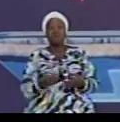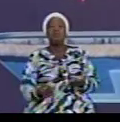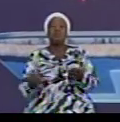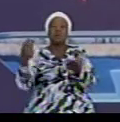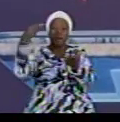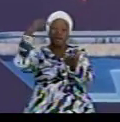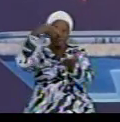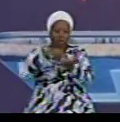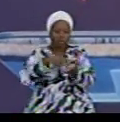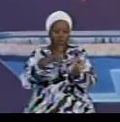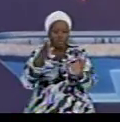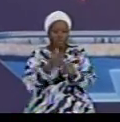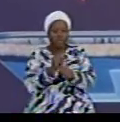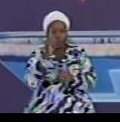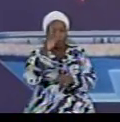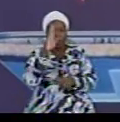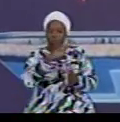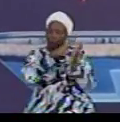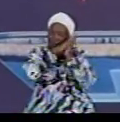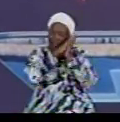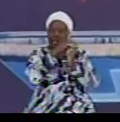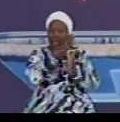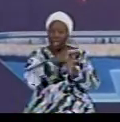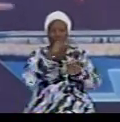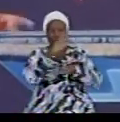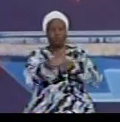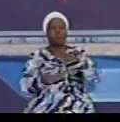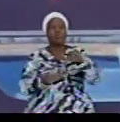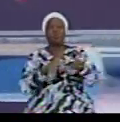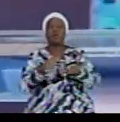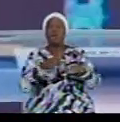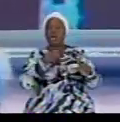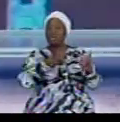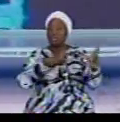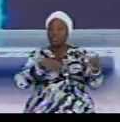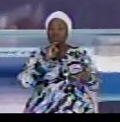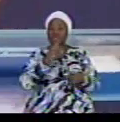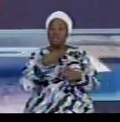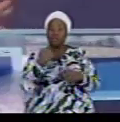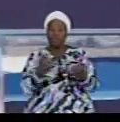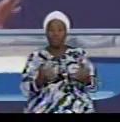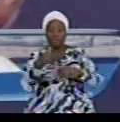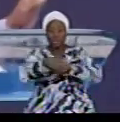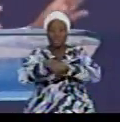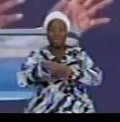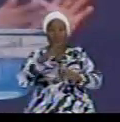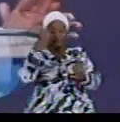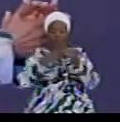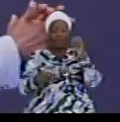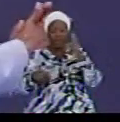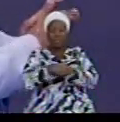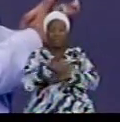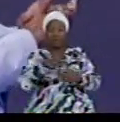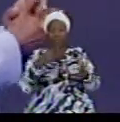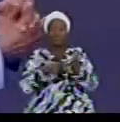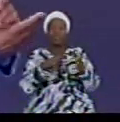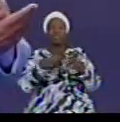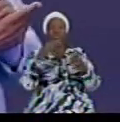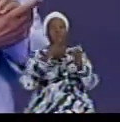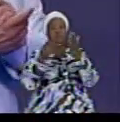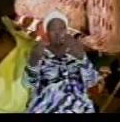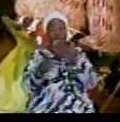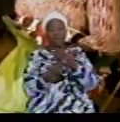up, take up thy bed and walk. And the Lord is telling you tonight, final day of this